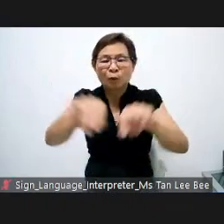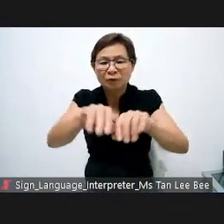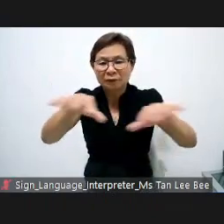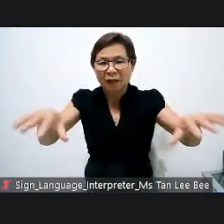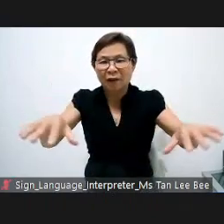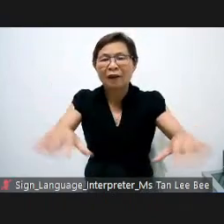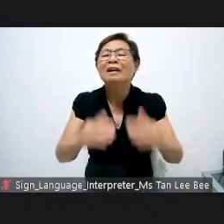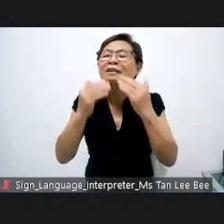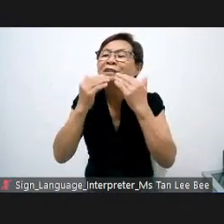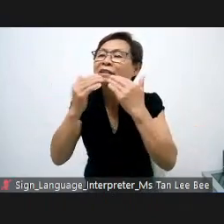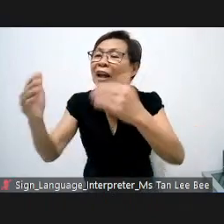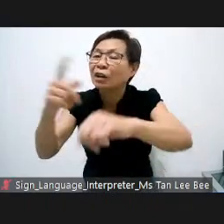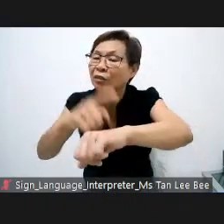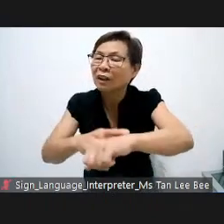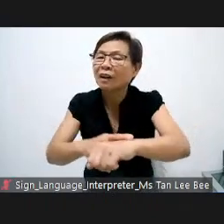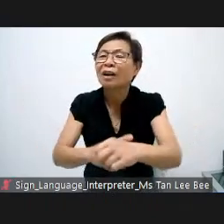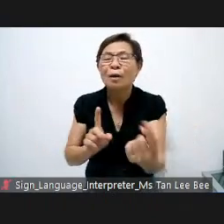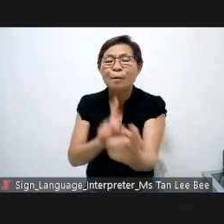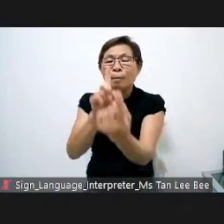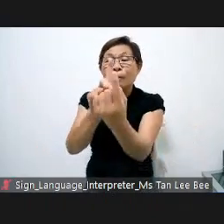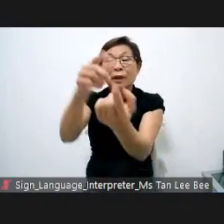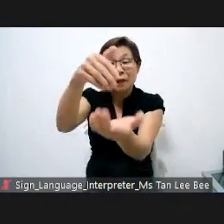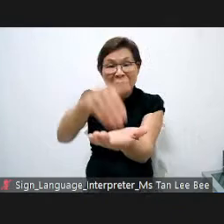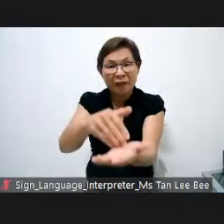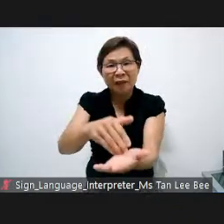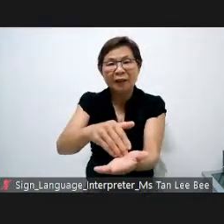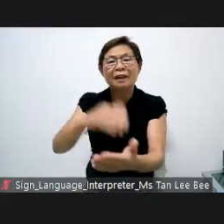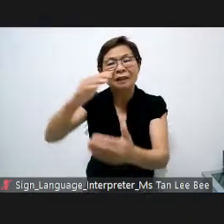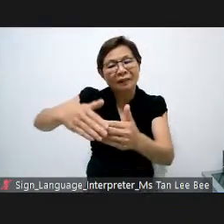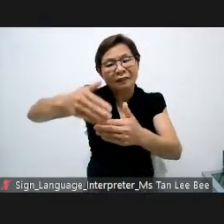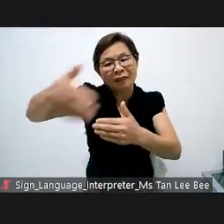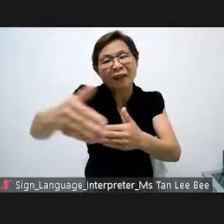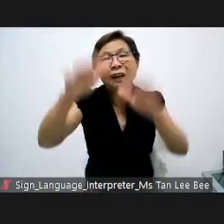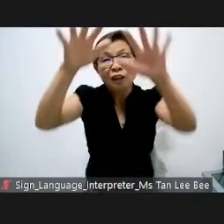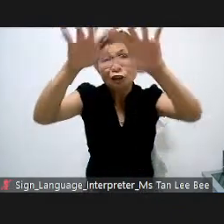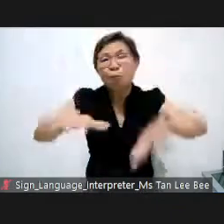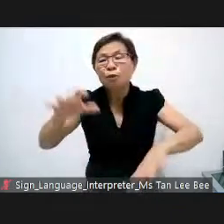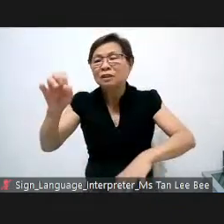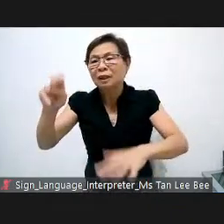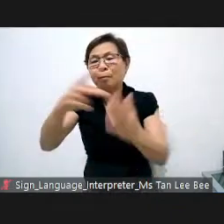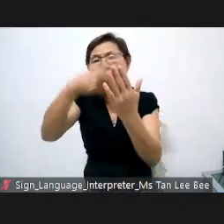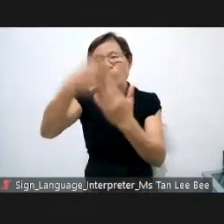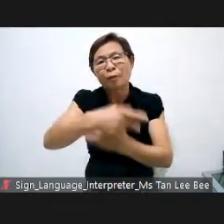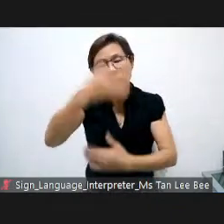and till we meet again in upcoming SEAMEO SEN programs. Assalamualaikum.